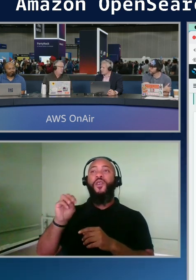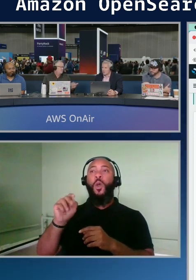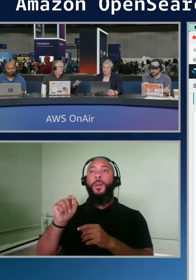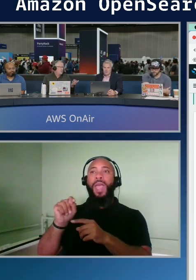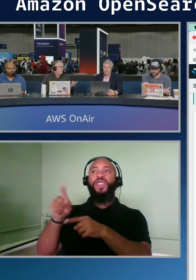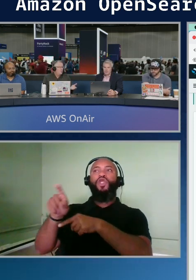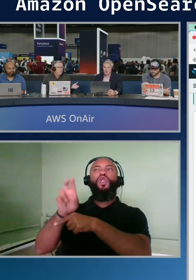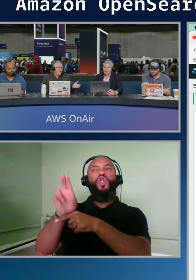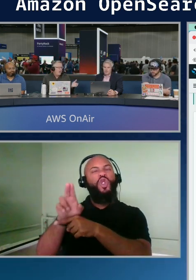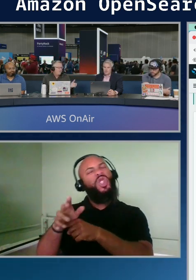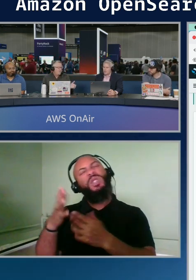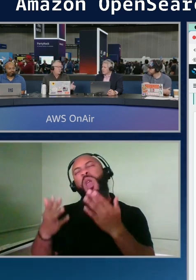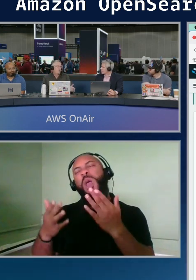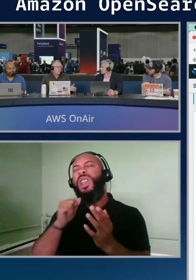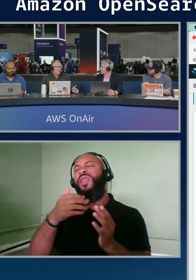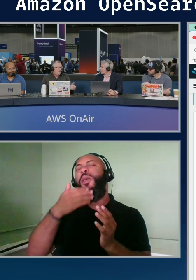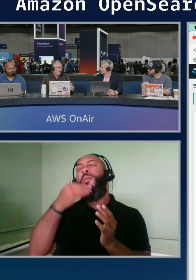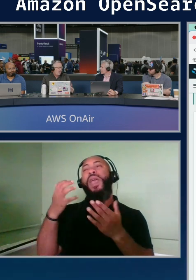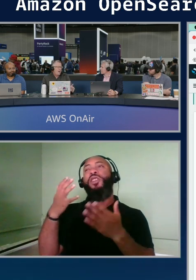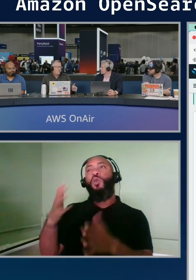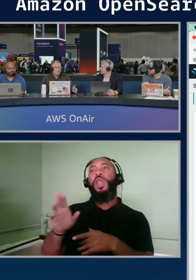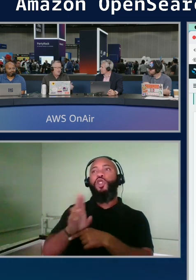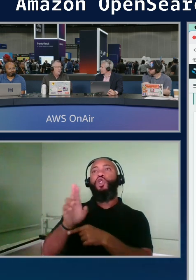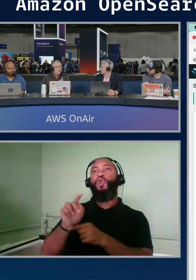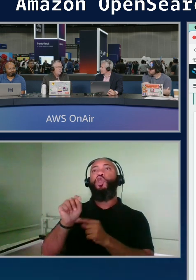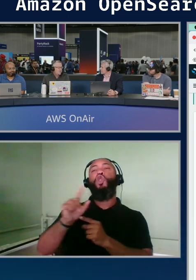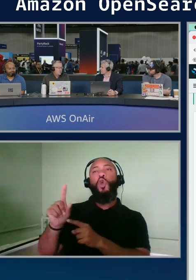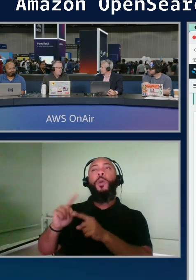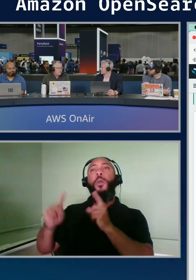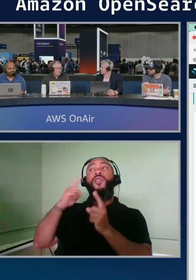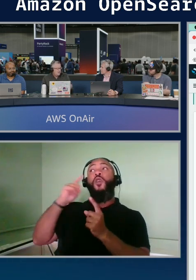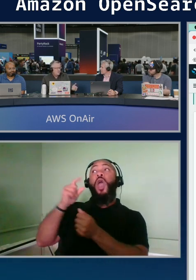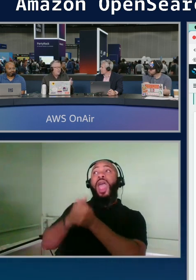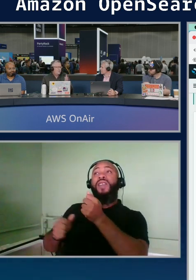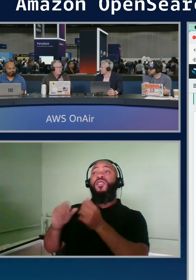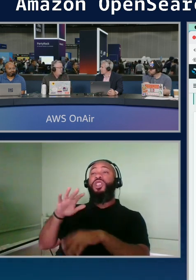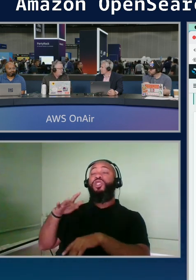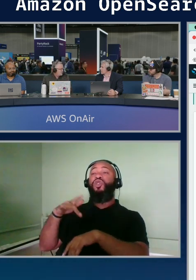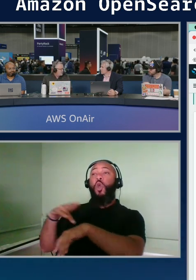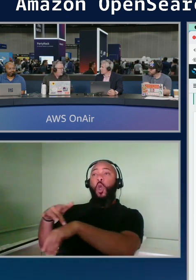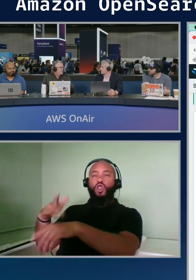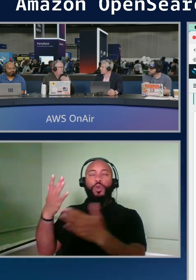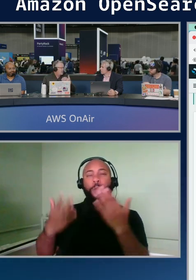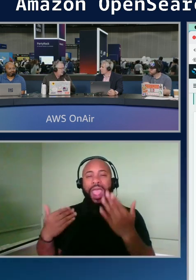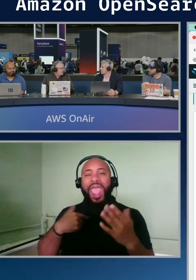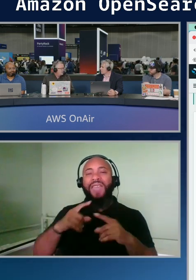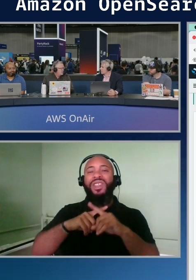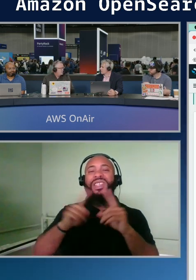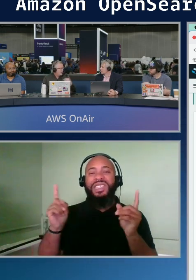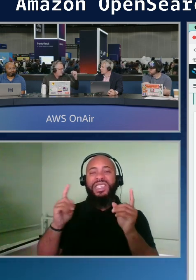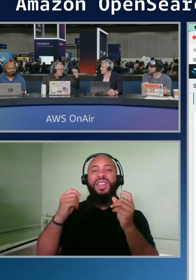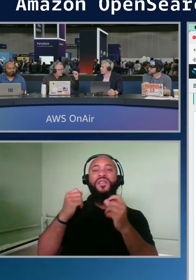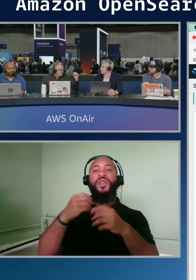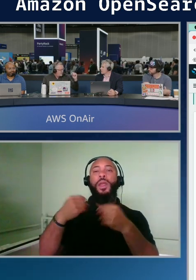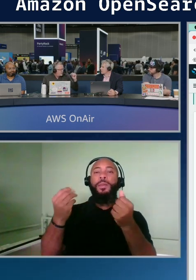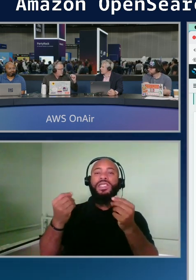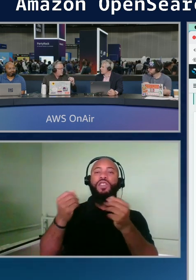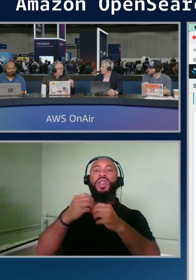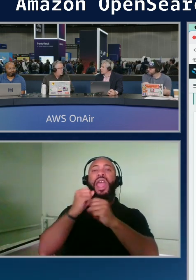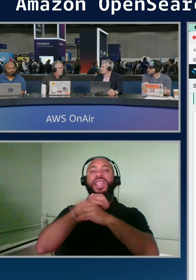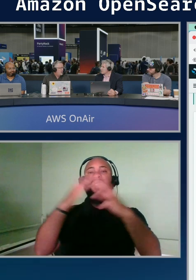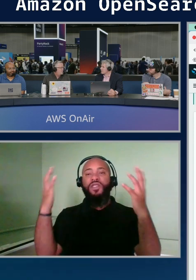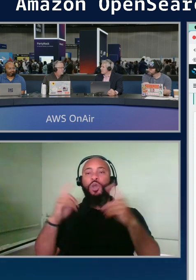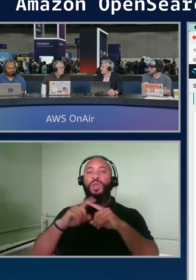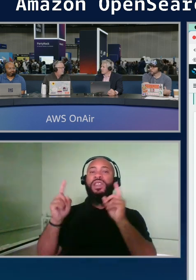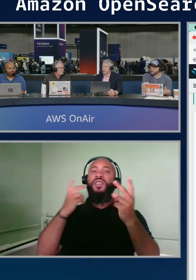Okay. But you technically will, for every source, you might have a different materialized view, different visualization mechanism, and a different connection